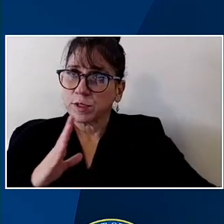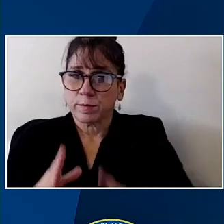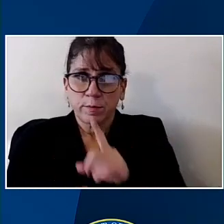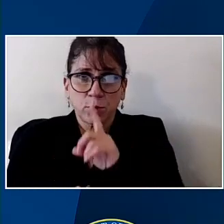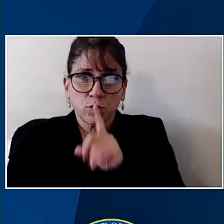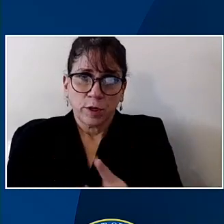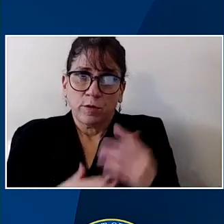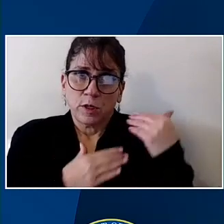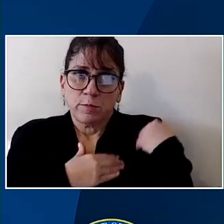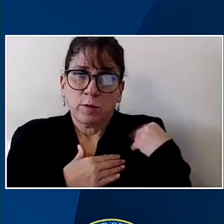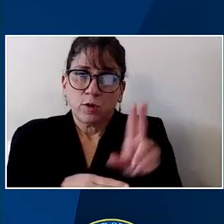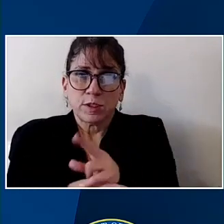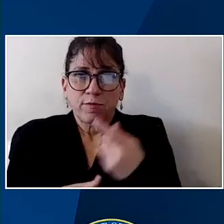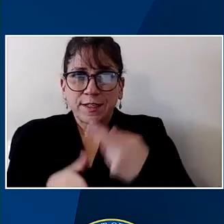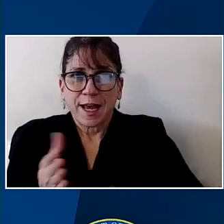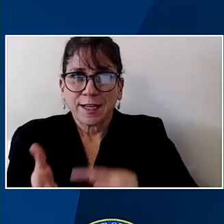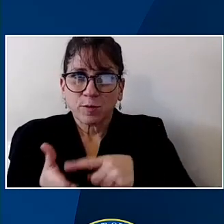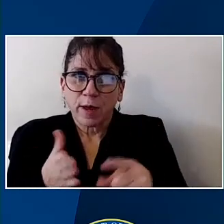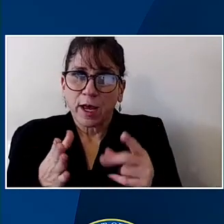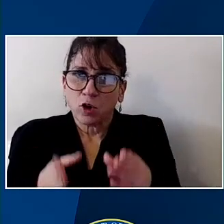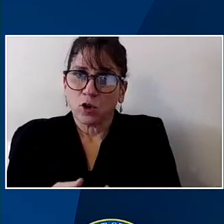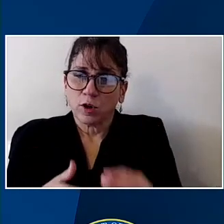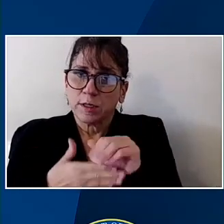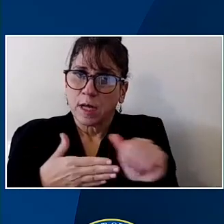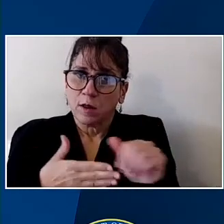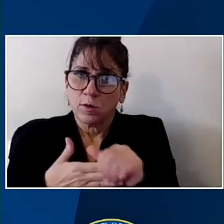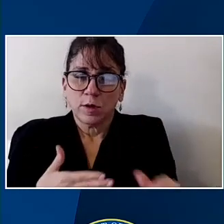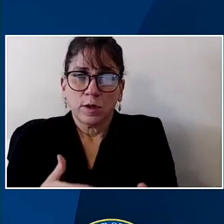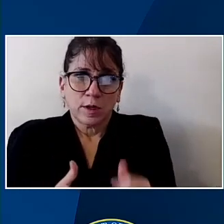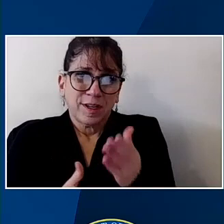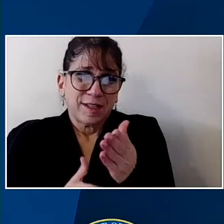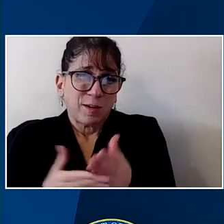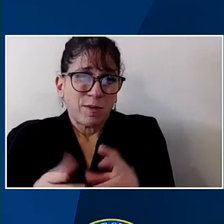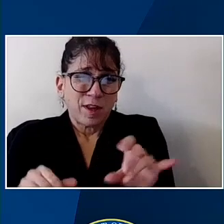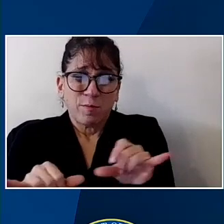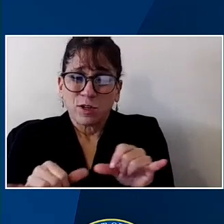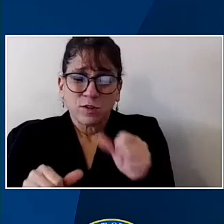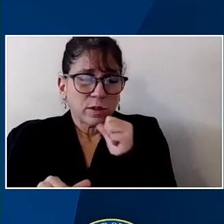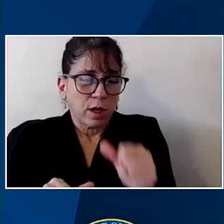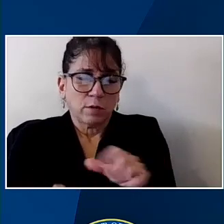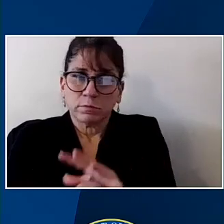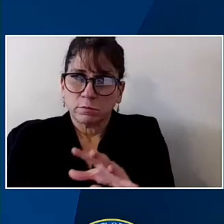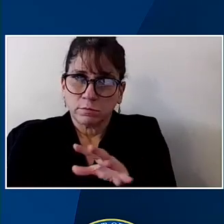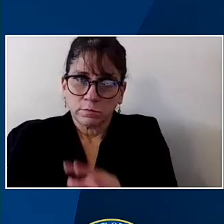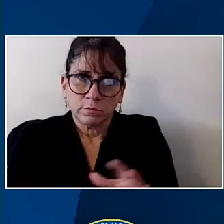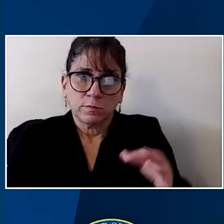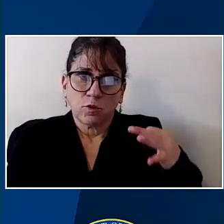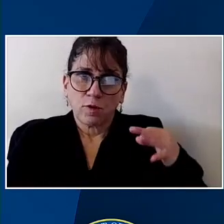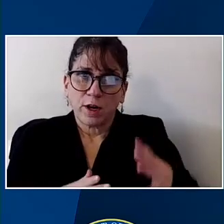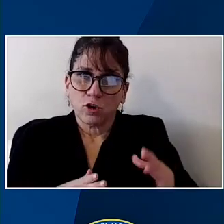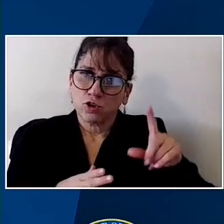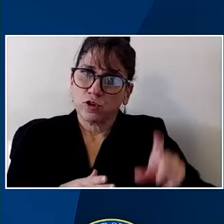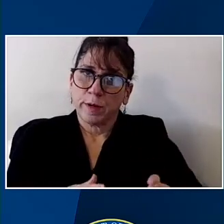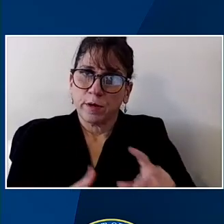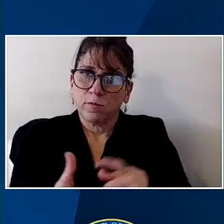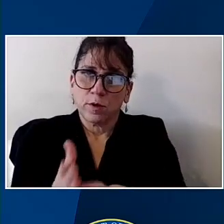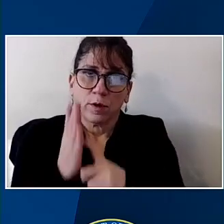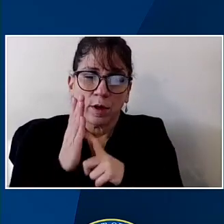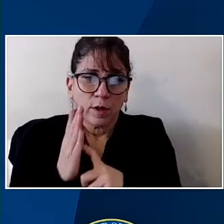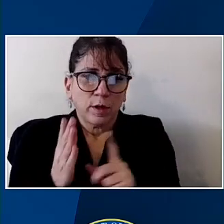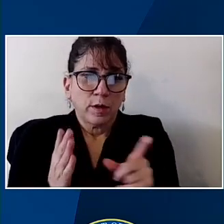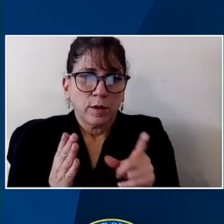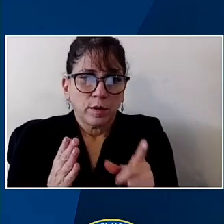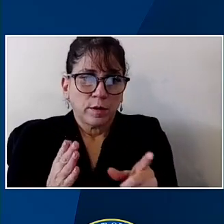use of taxpayer dollars, self-reported metrics are not sufficient. Accreditors should also be required to disaggregate these data